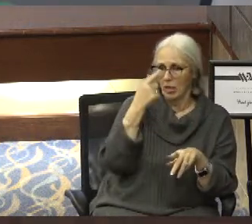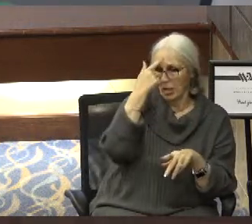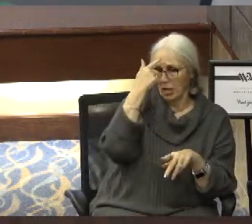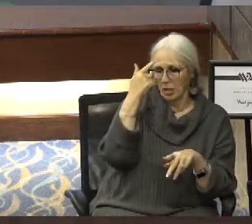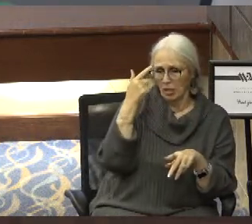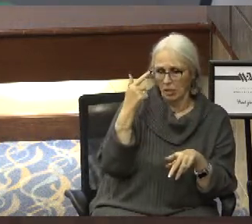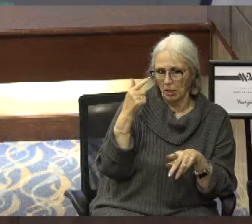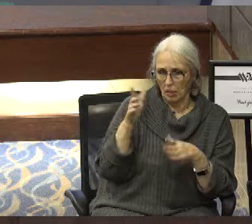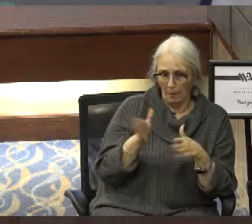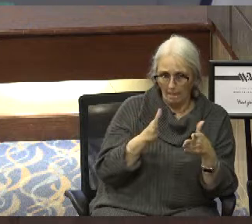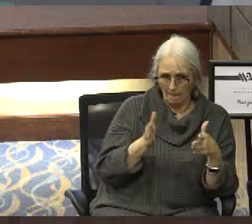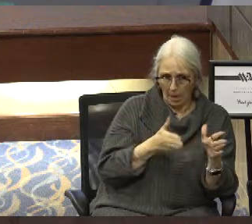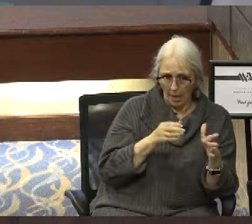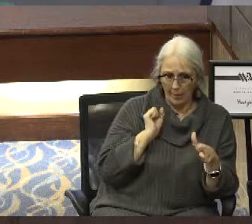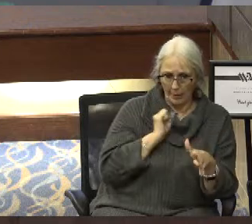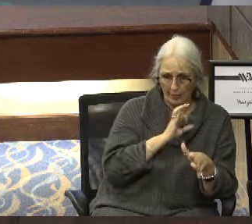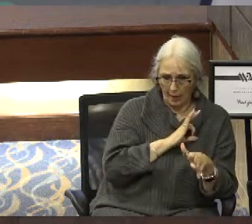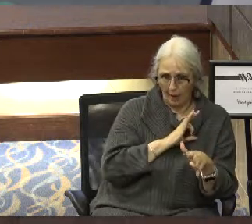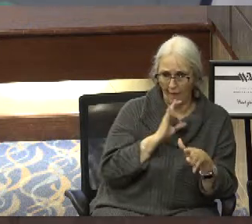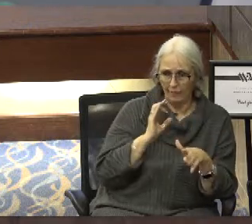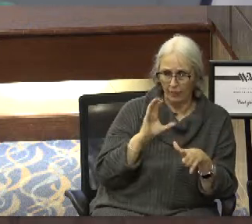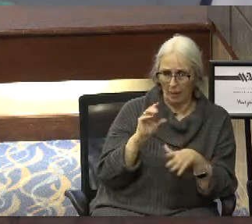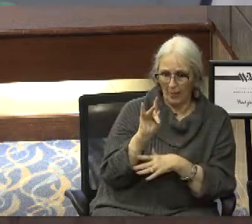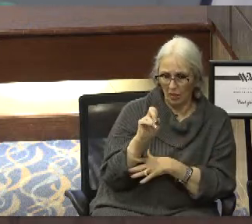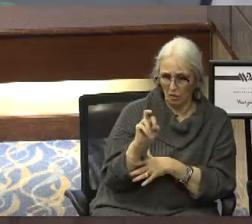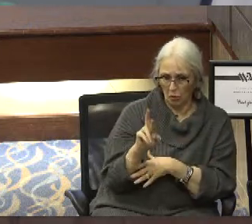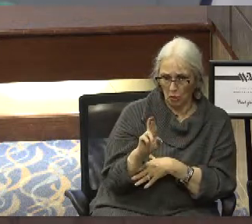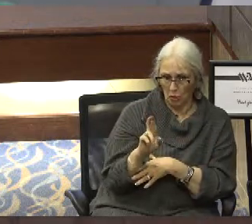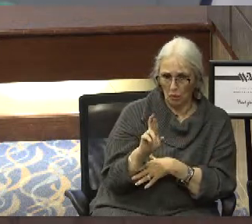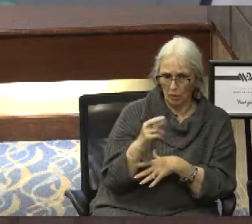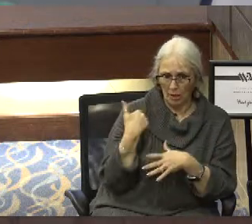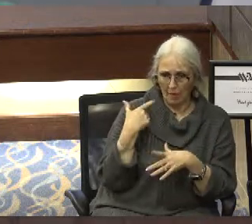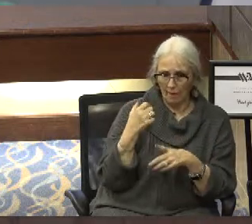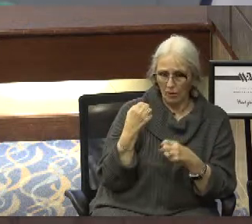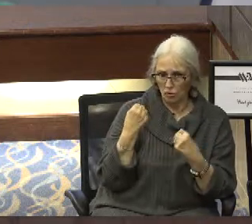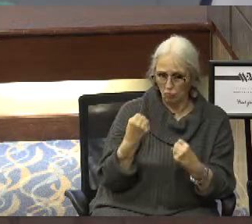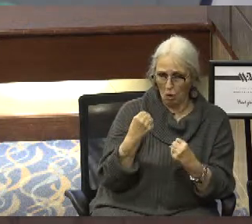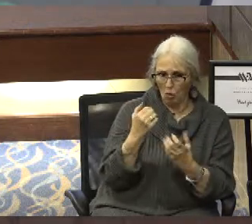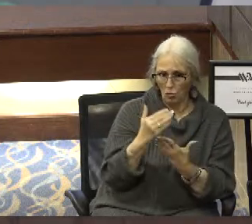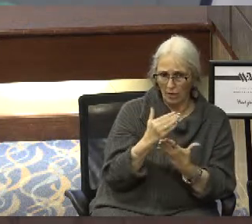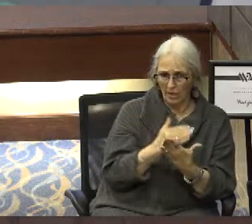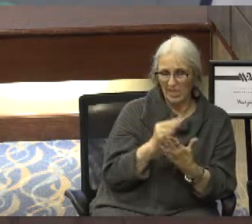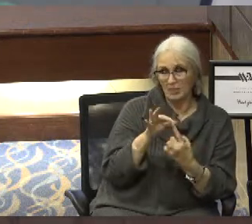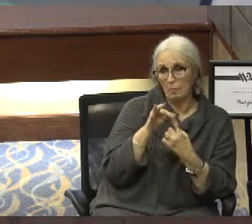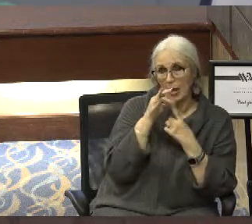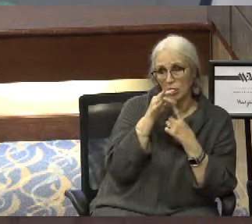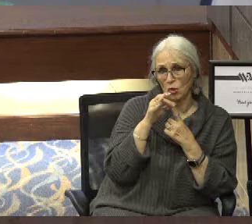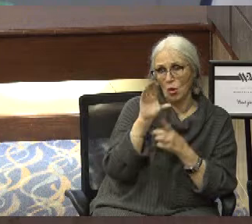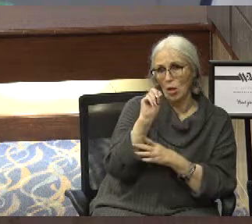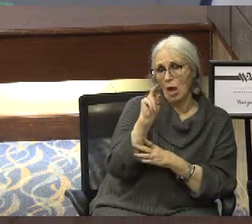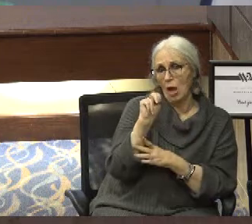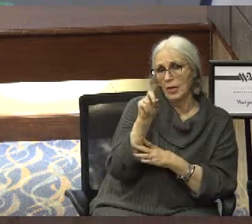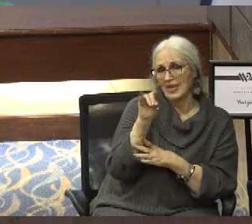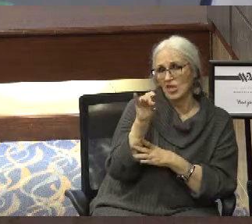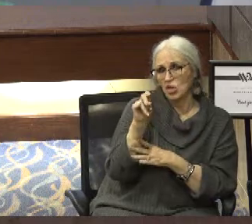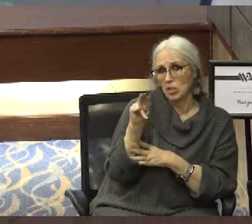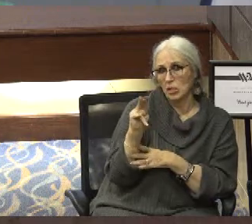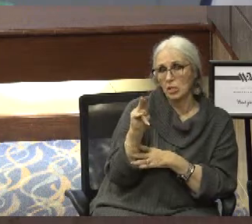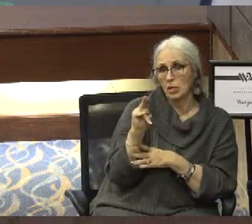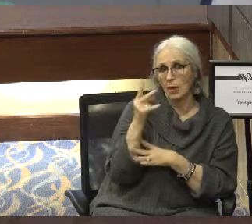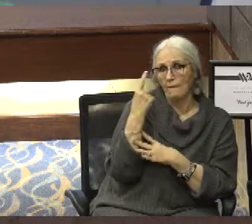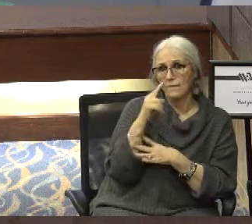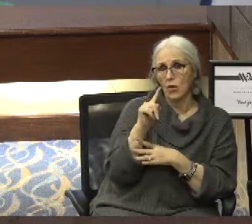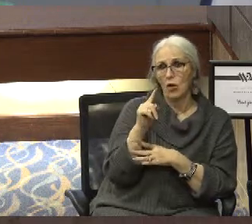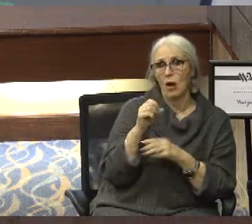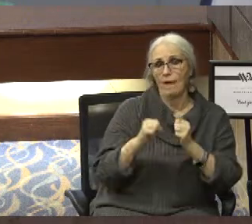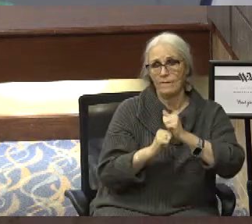I think the planning staff and the plan commission have put together a strong list of special conditions that serve as a great